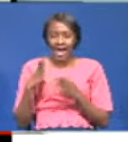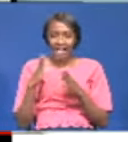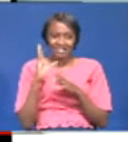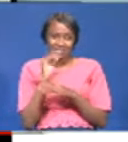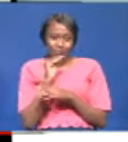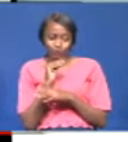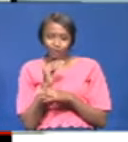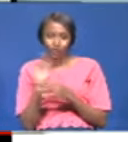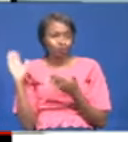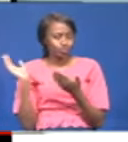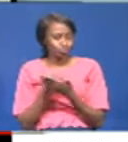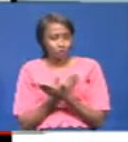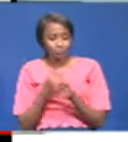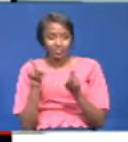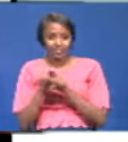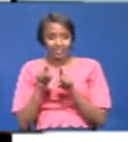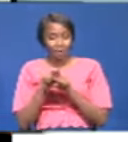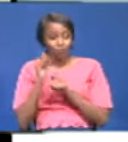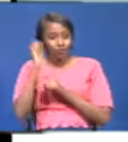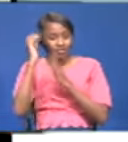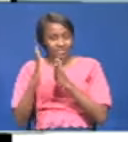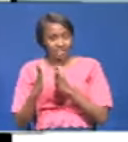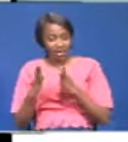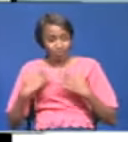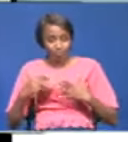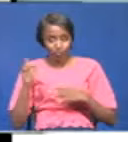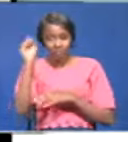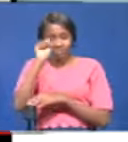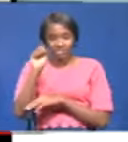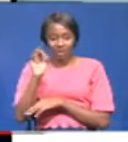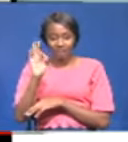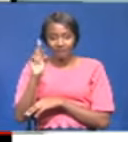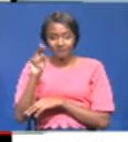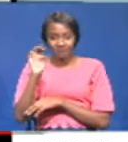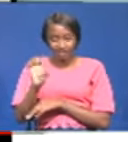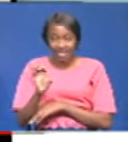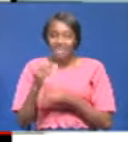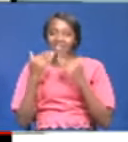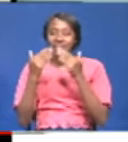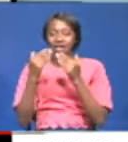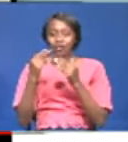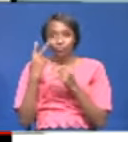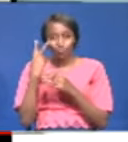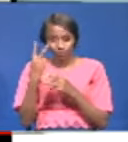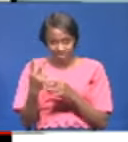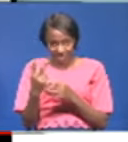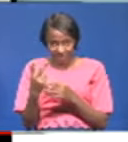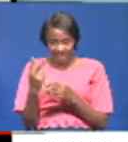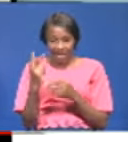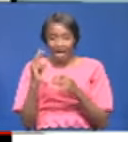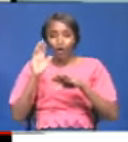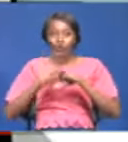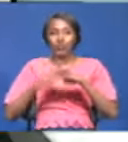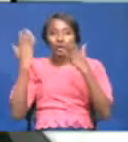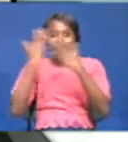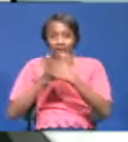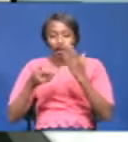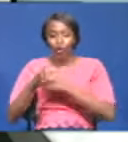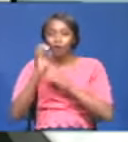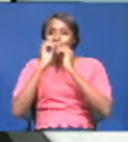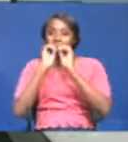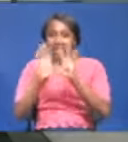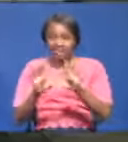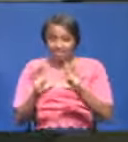Kenyans and to the politicians. My name is Afina Ching Oma. Thank you so much for watching Sunday Express tonight. Have a good night and God bless.